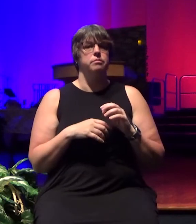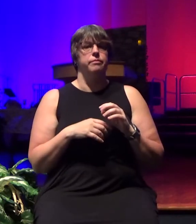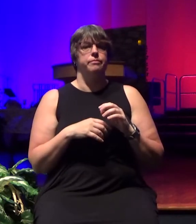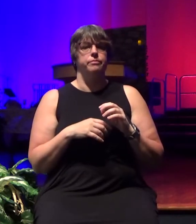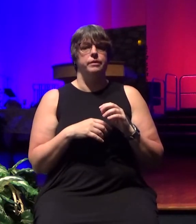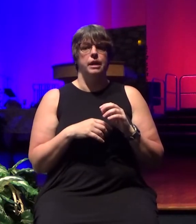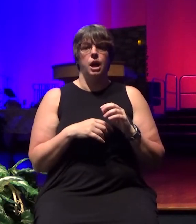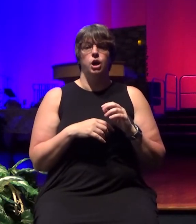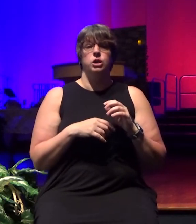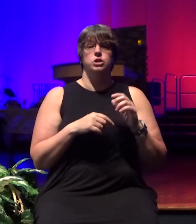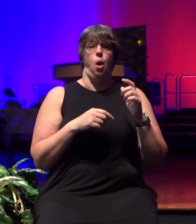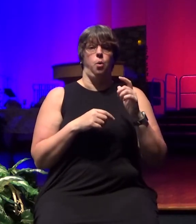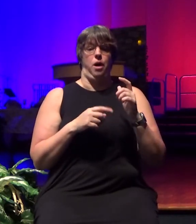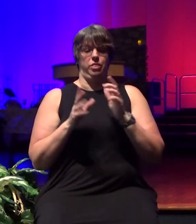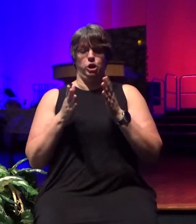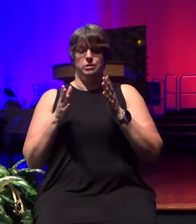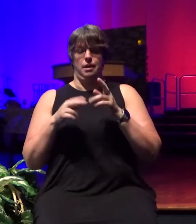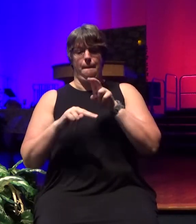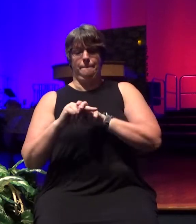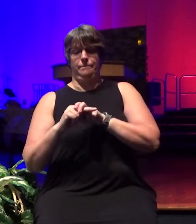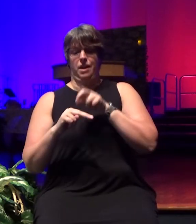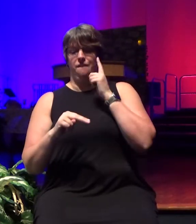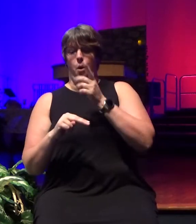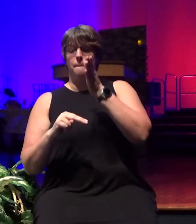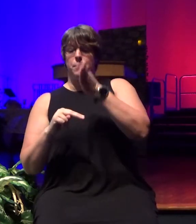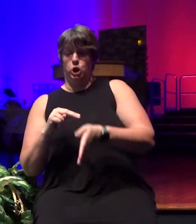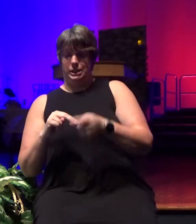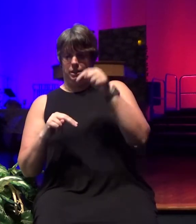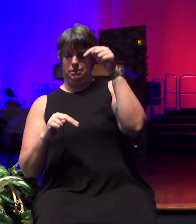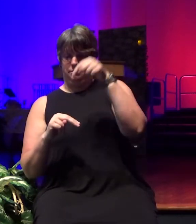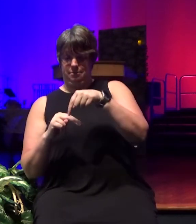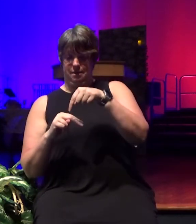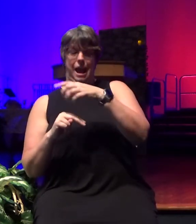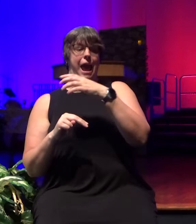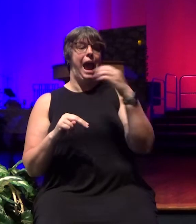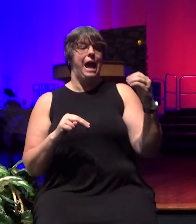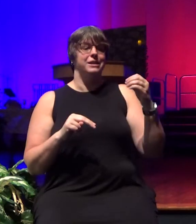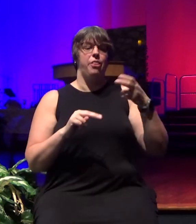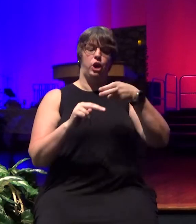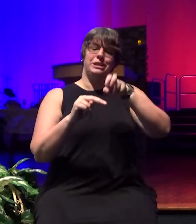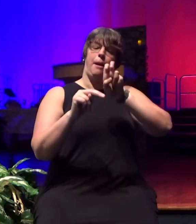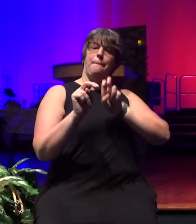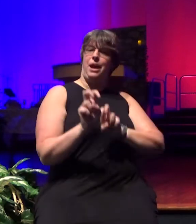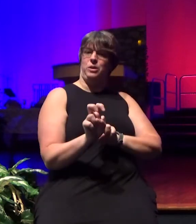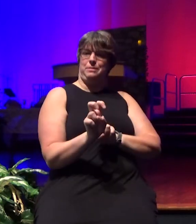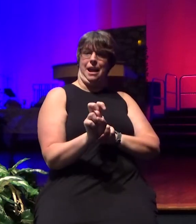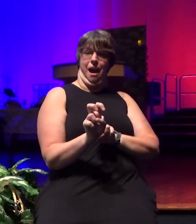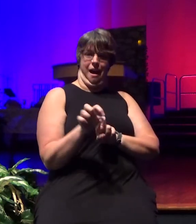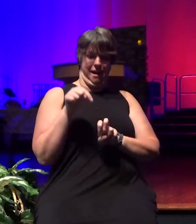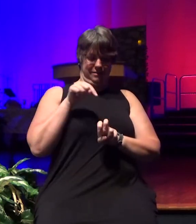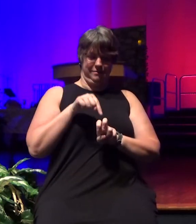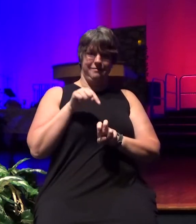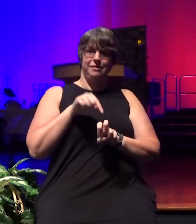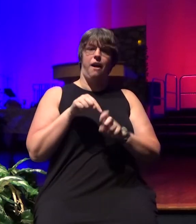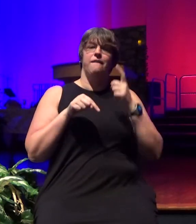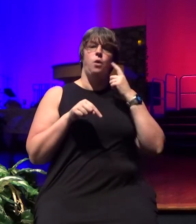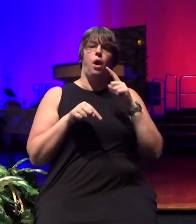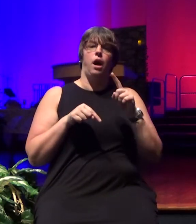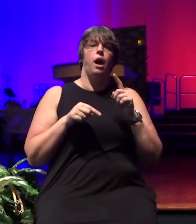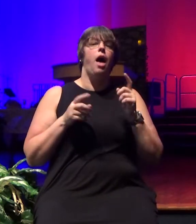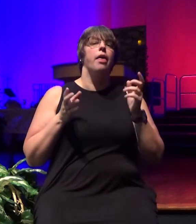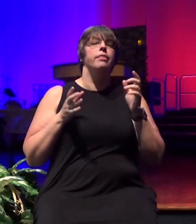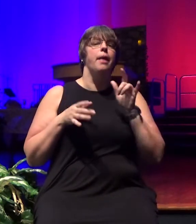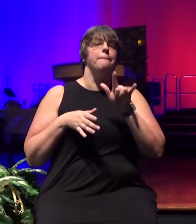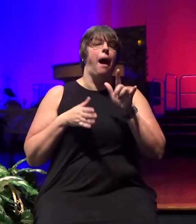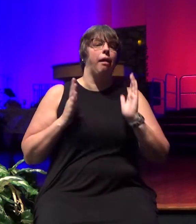then, thank God, there's a seat for the pilot behind. And then we're connected by a cable to a single-engine plane, a Cessna